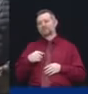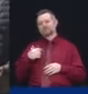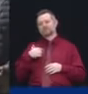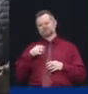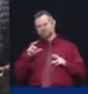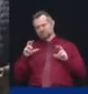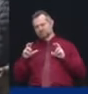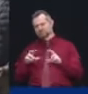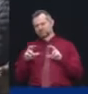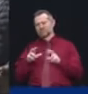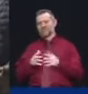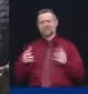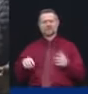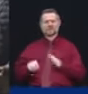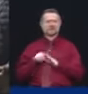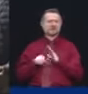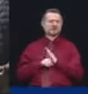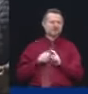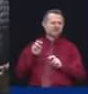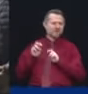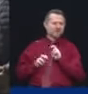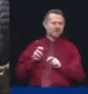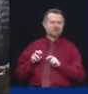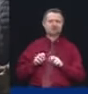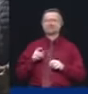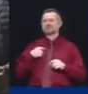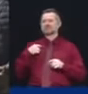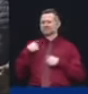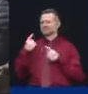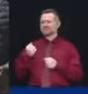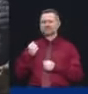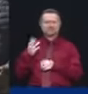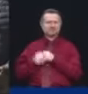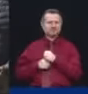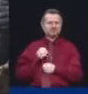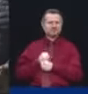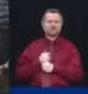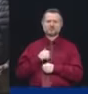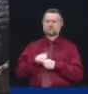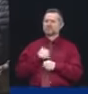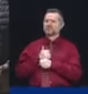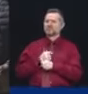We've prioritized some investments here over the last several years to make sure that we